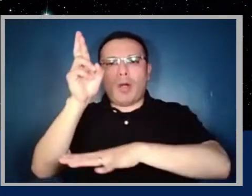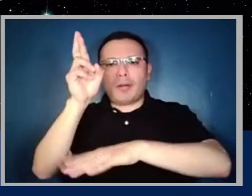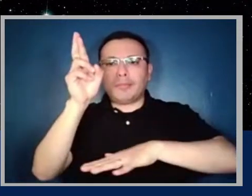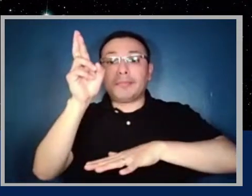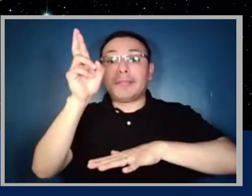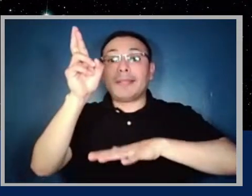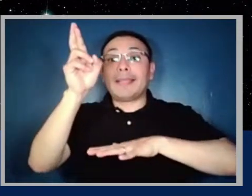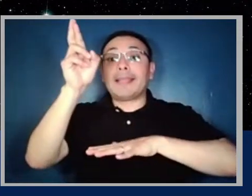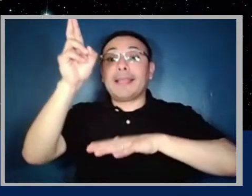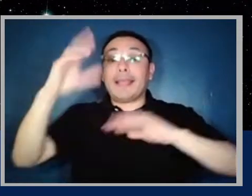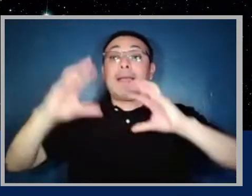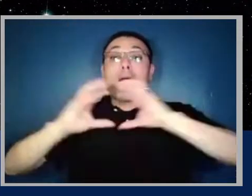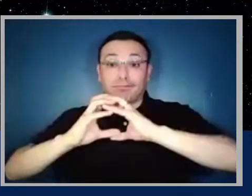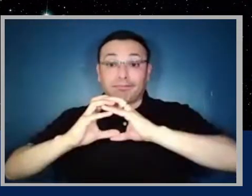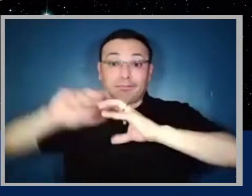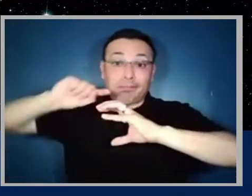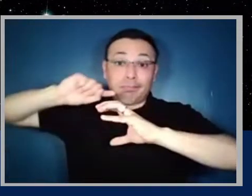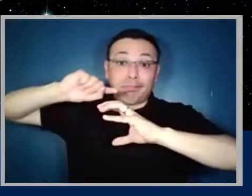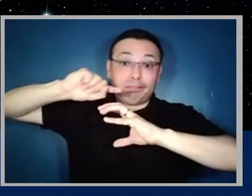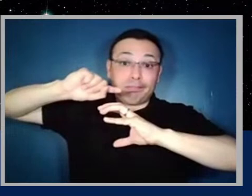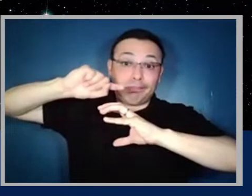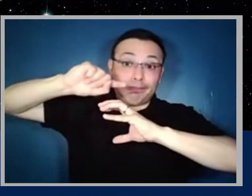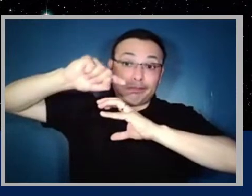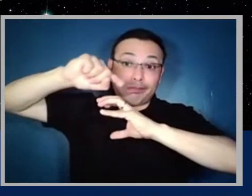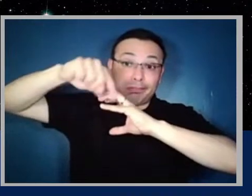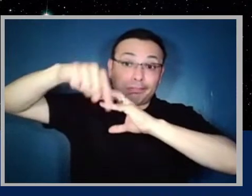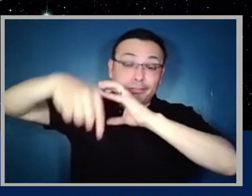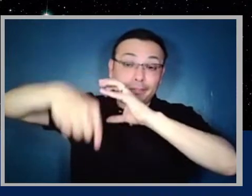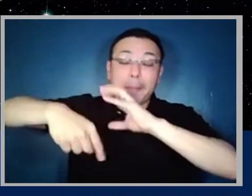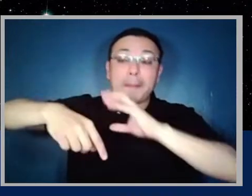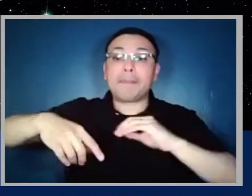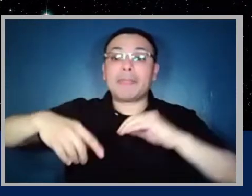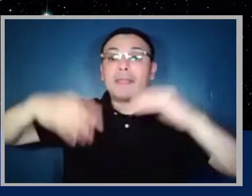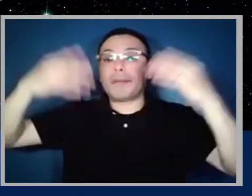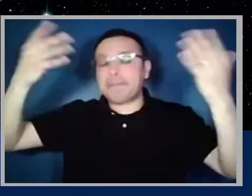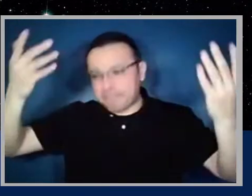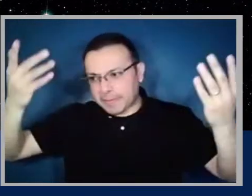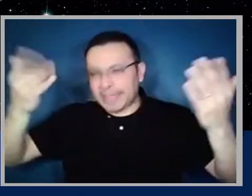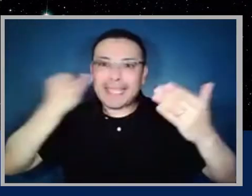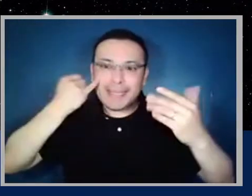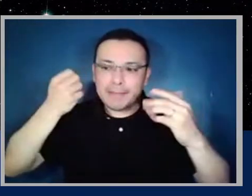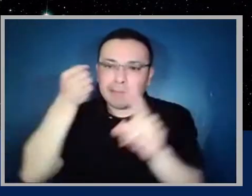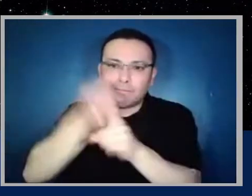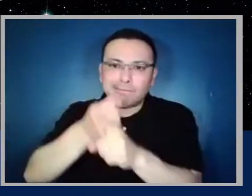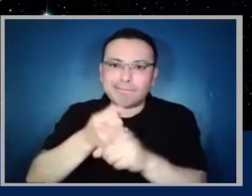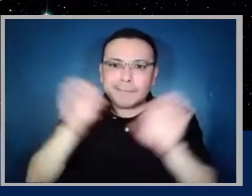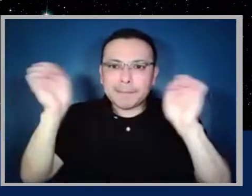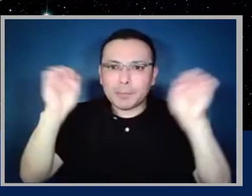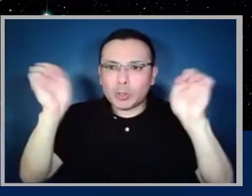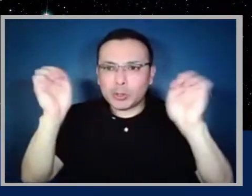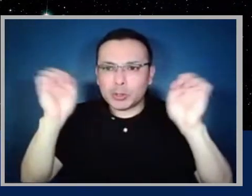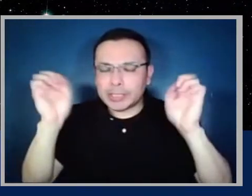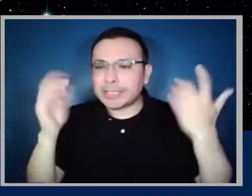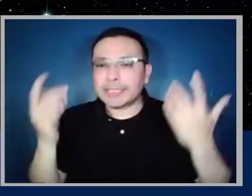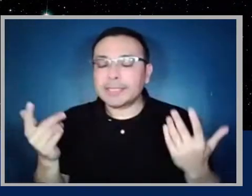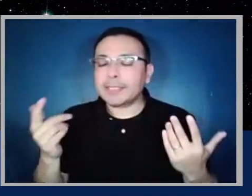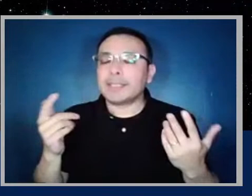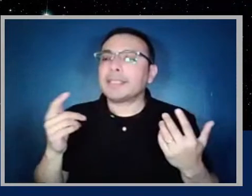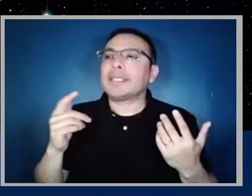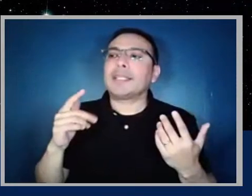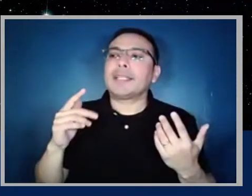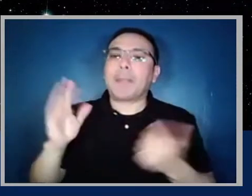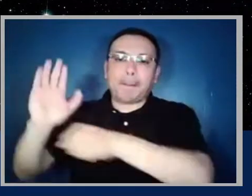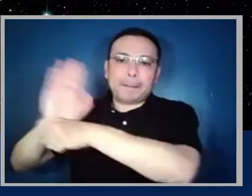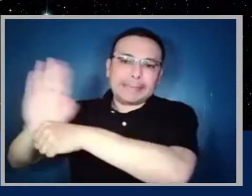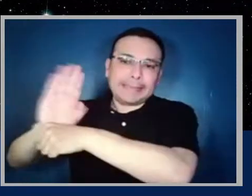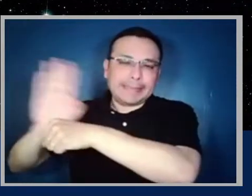in orbit, where we talked about both a situation where, maybe a Dragon capsule or a commercial partner capsule, a spacecraft was around the